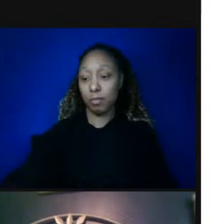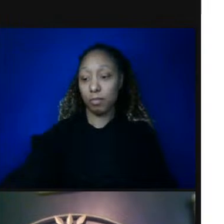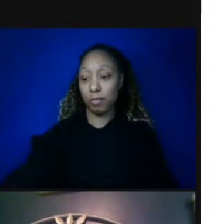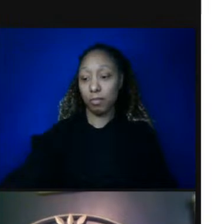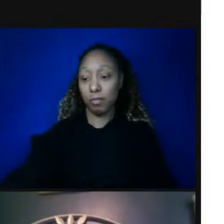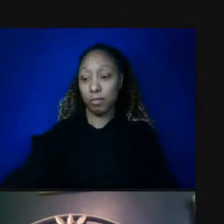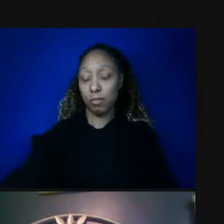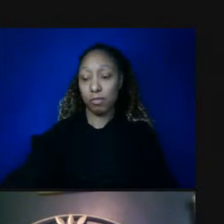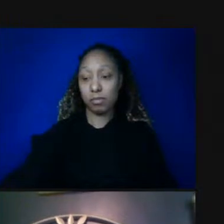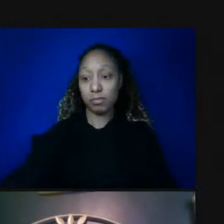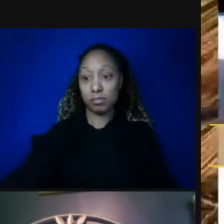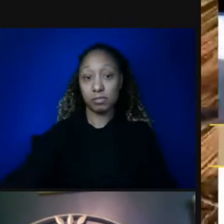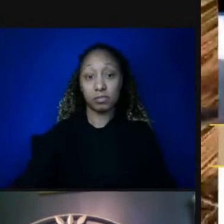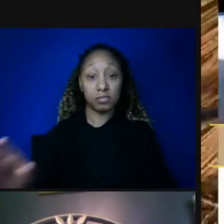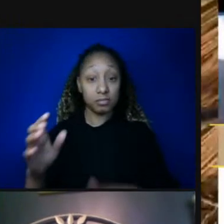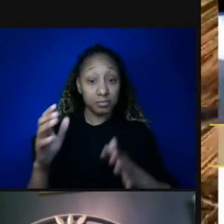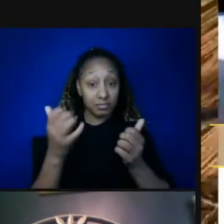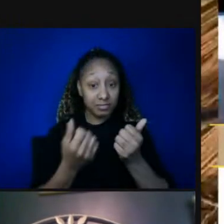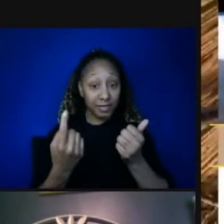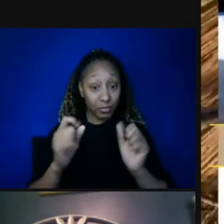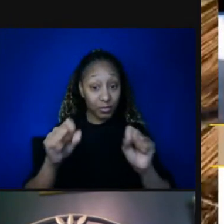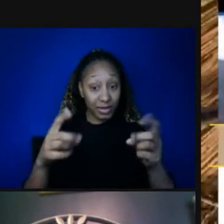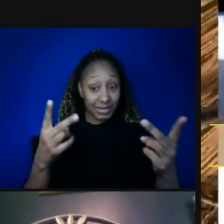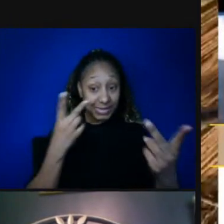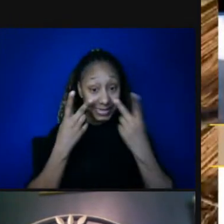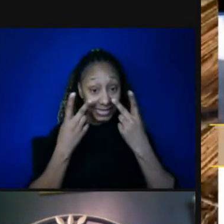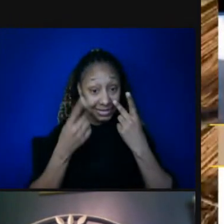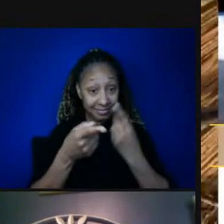Okay, so can everyone see?